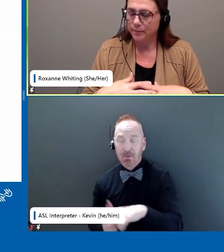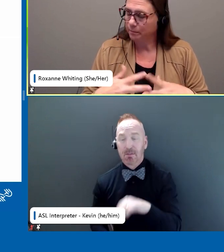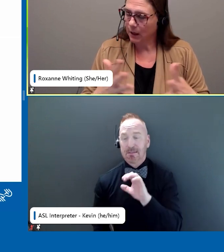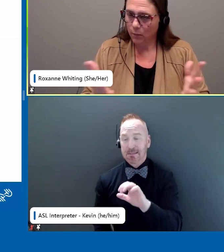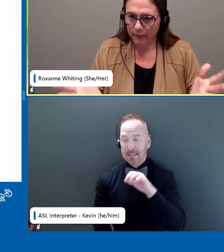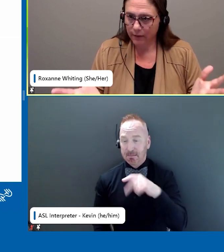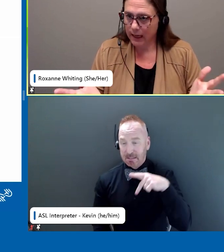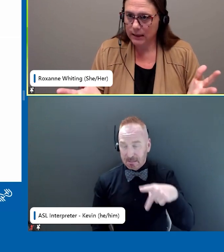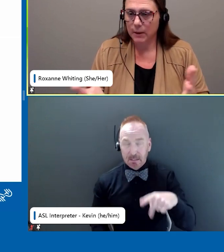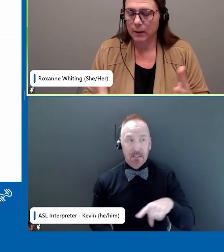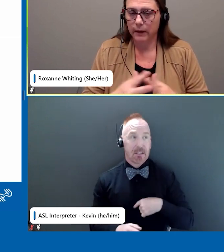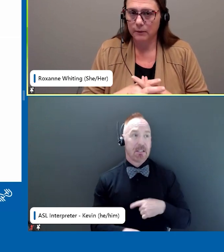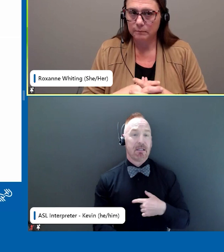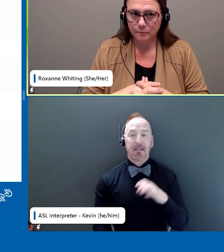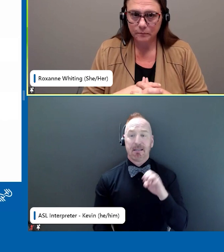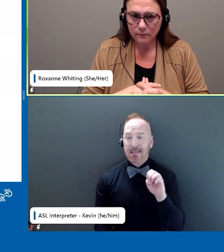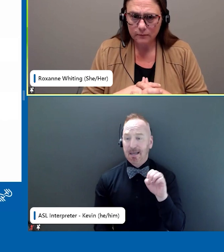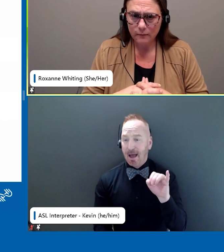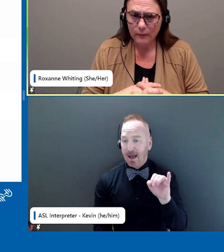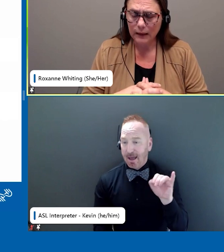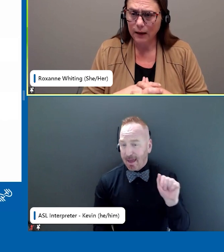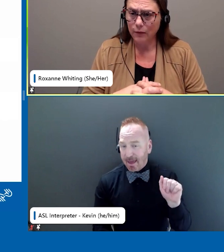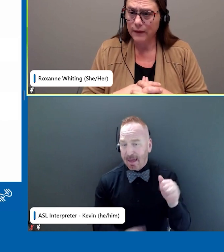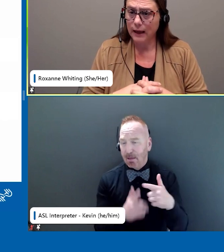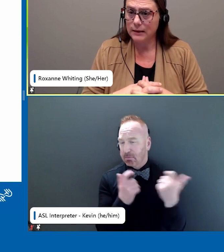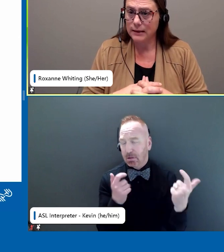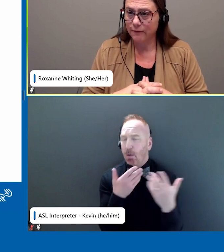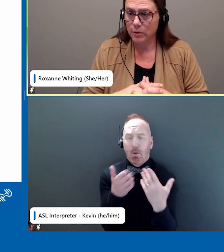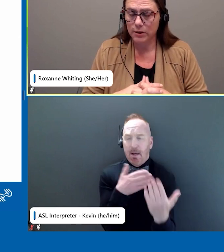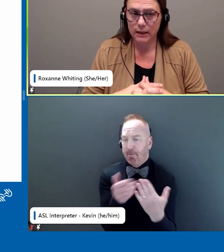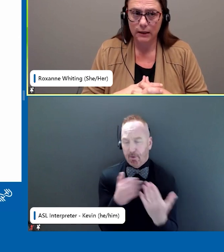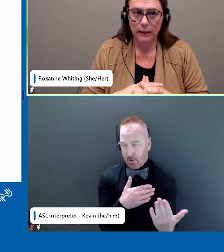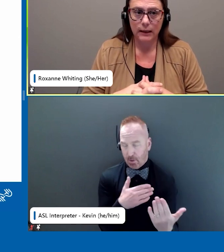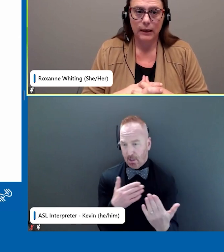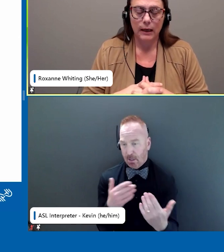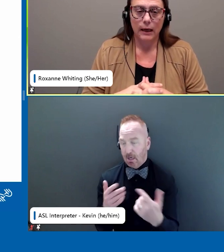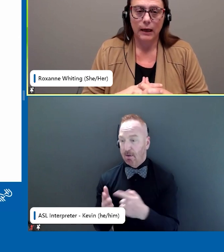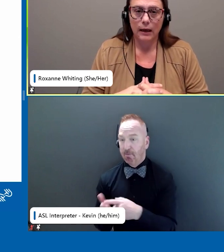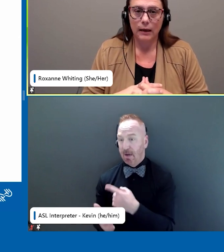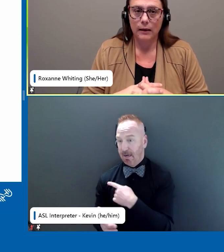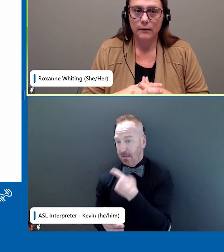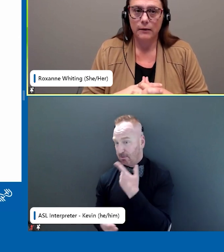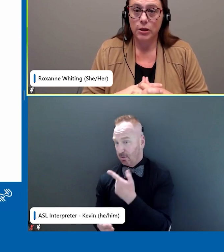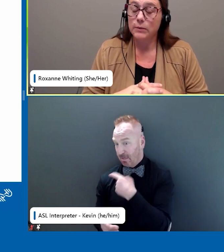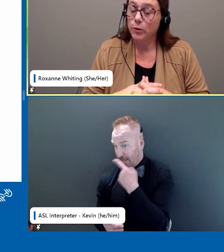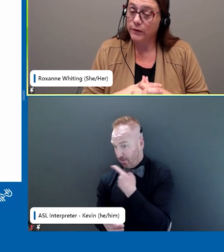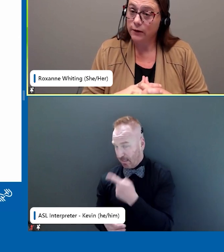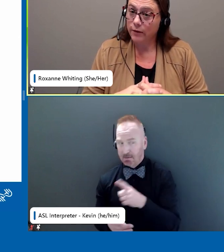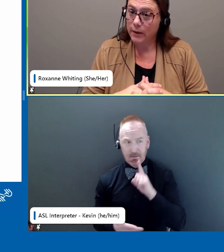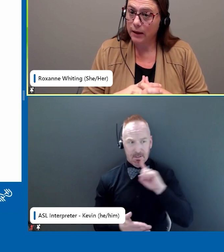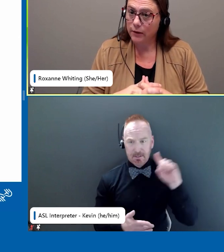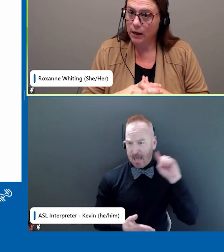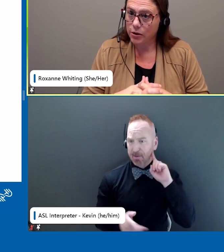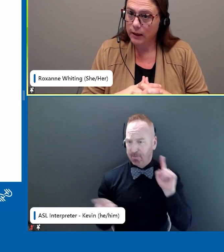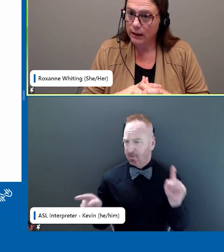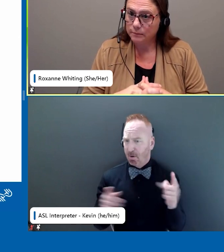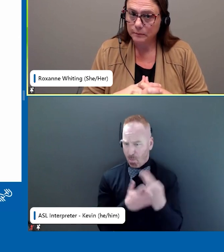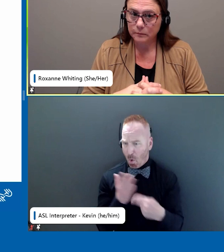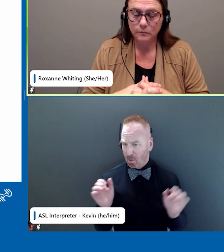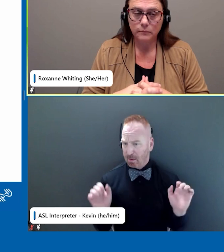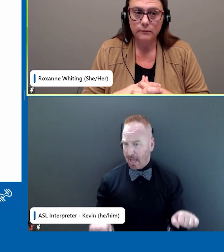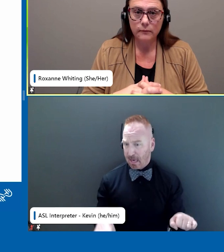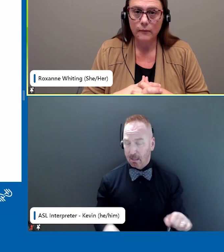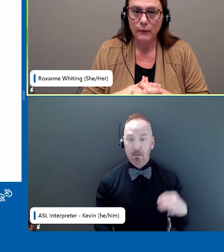insurance, whatever the case may be. Now, if that deaf person just moved here from another